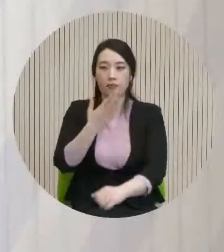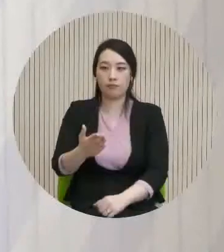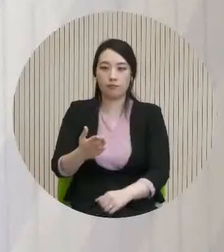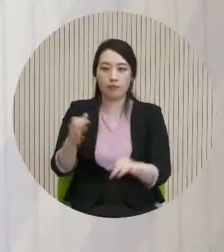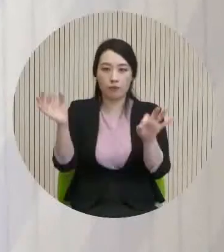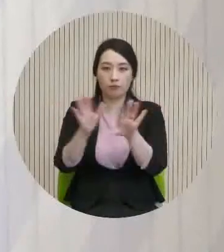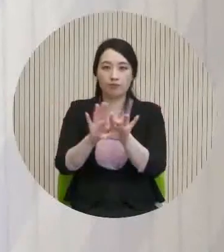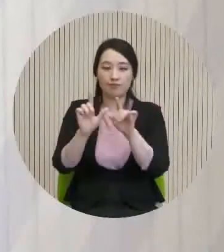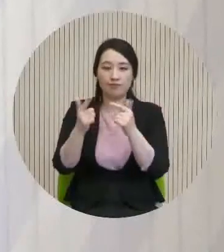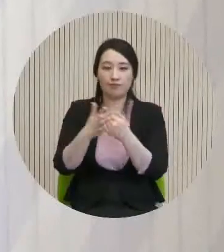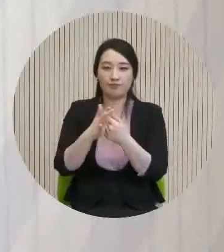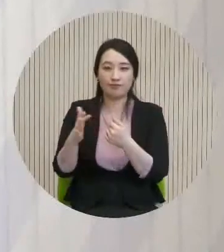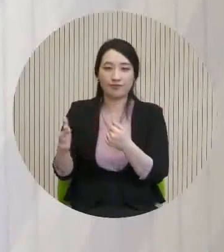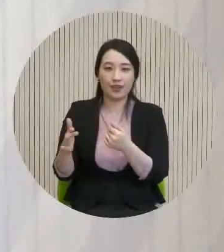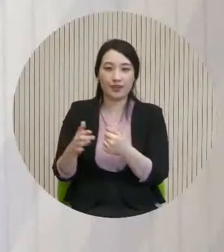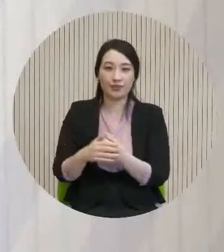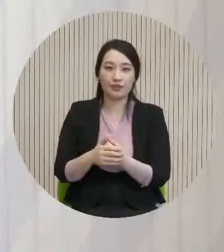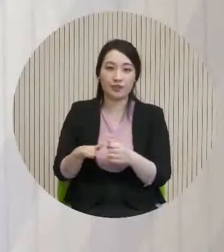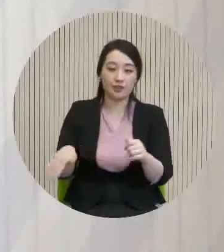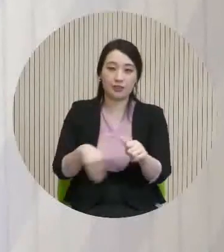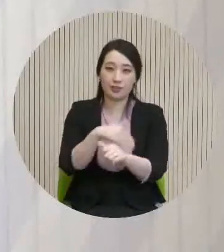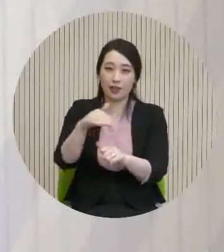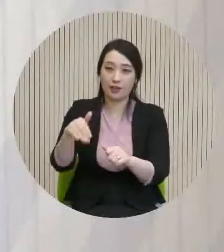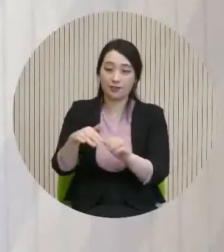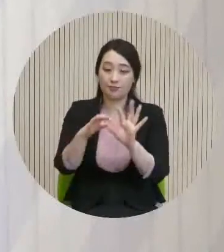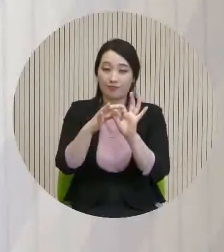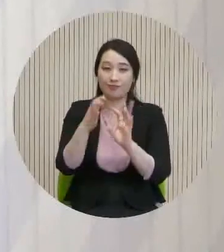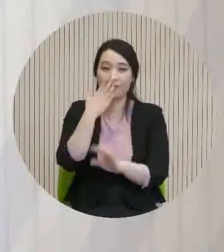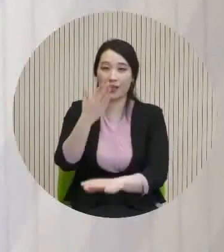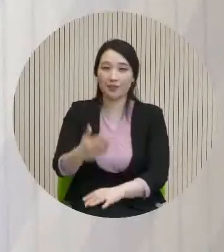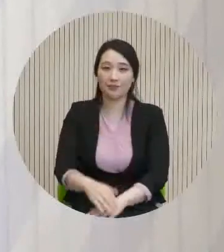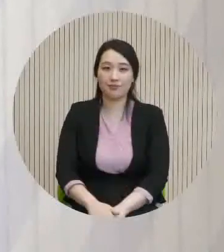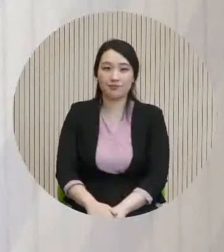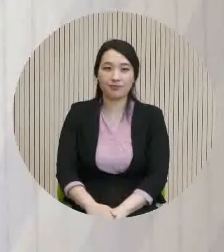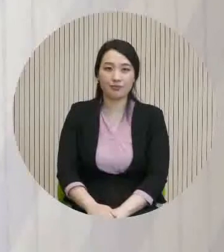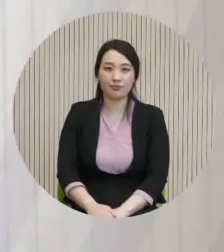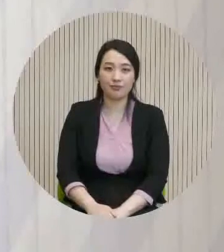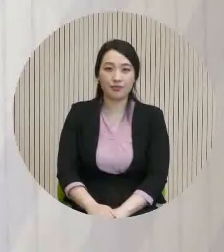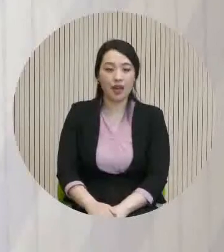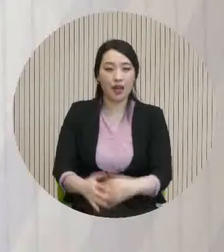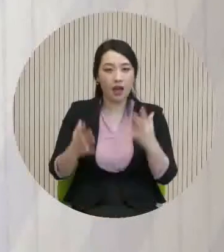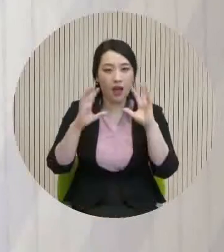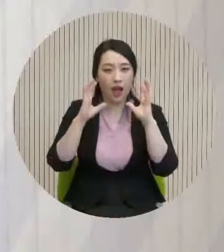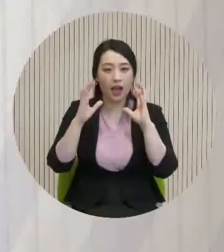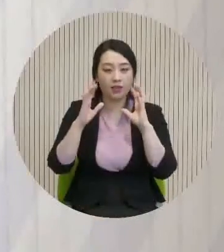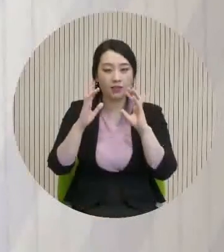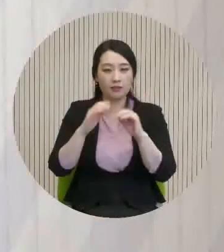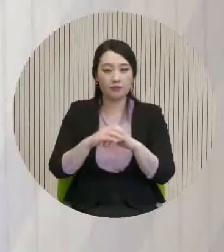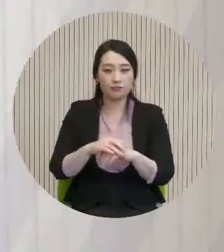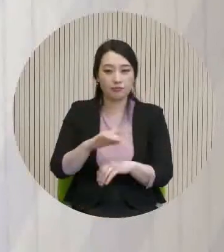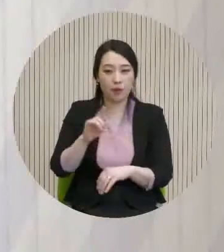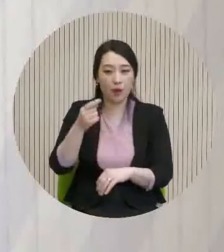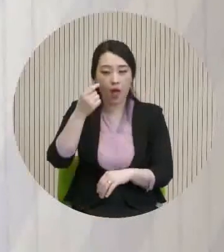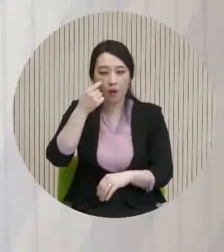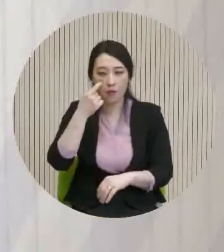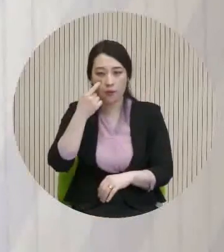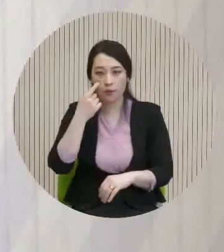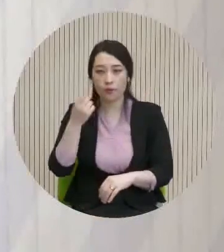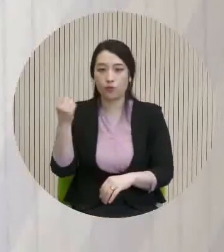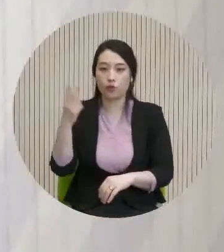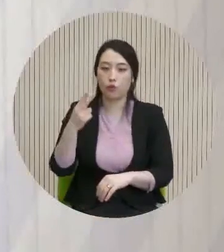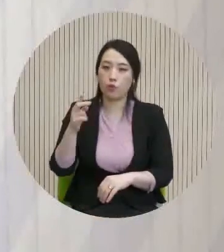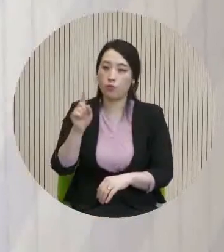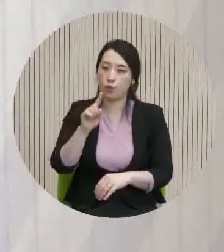is accessible to children and it will stay there. So I think it's okay to maintain these files,